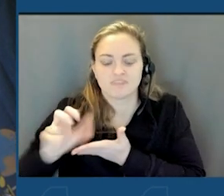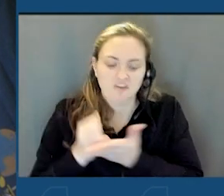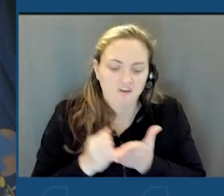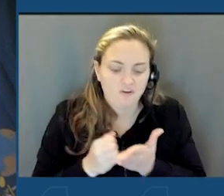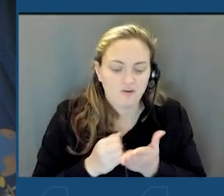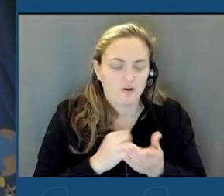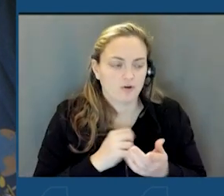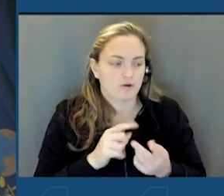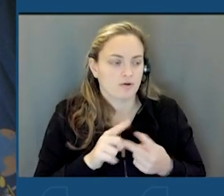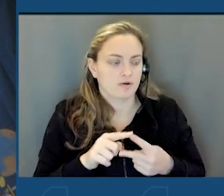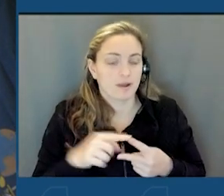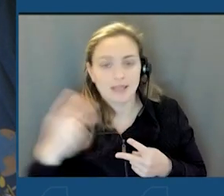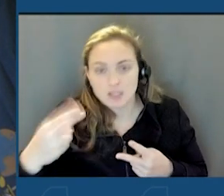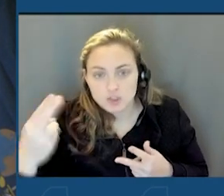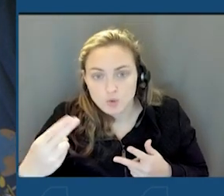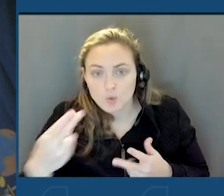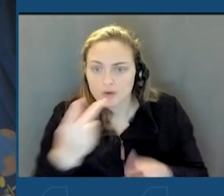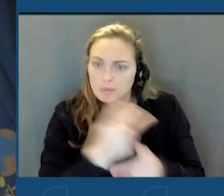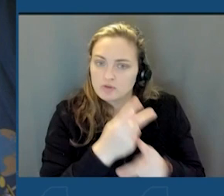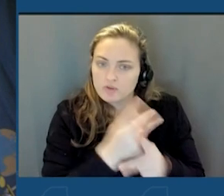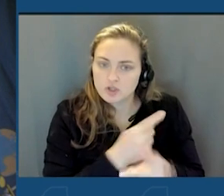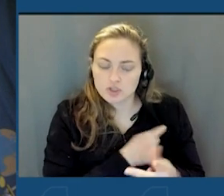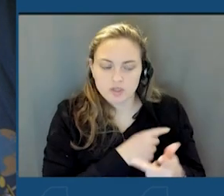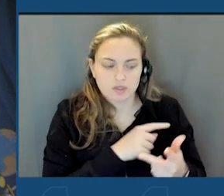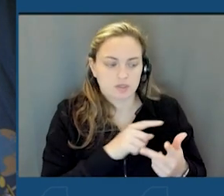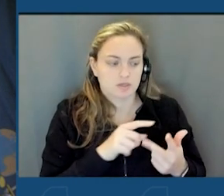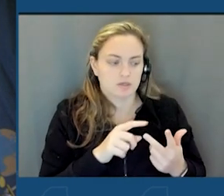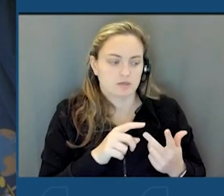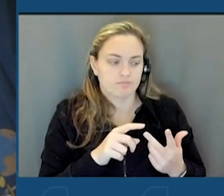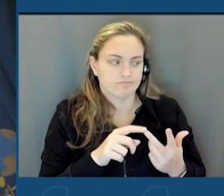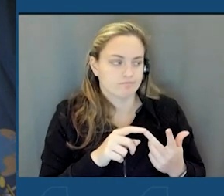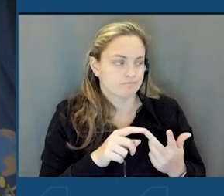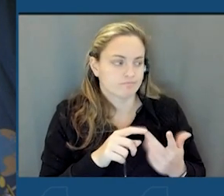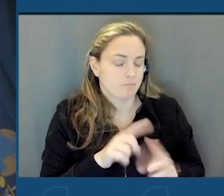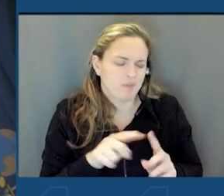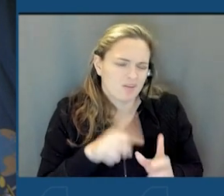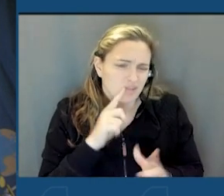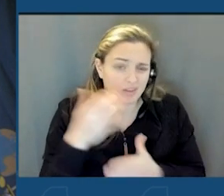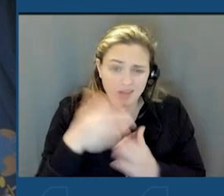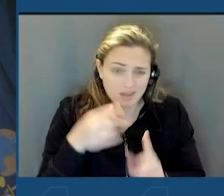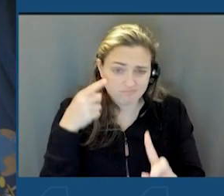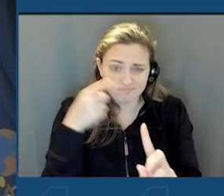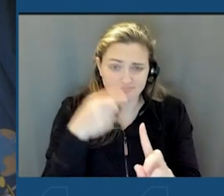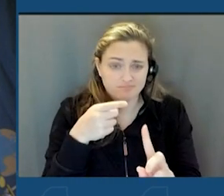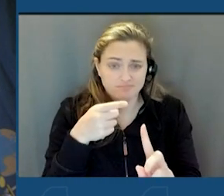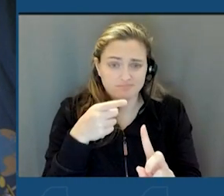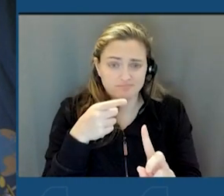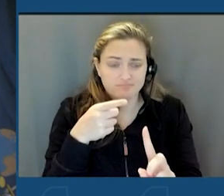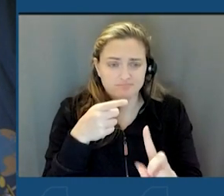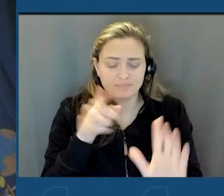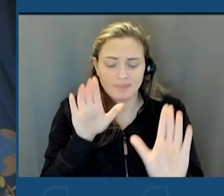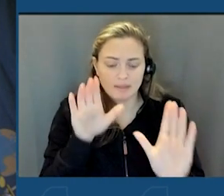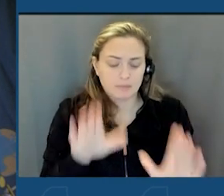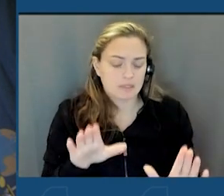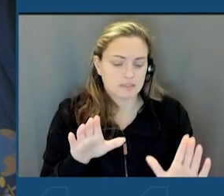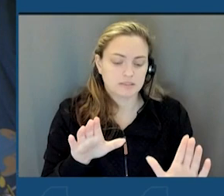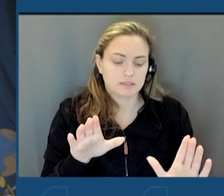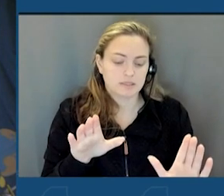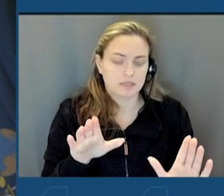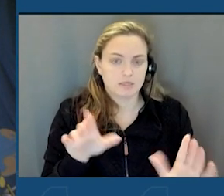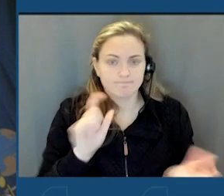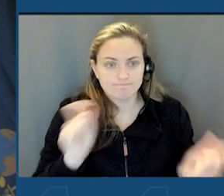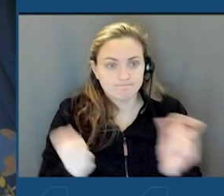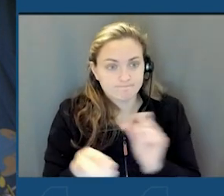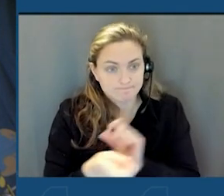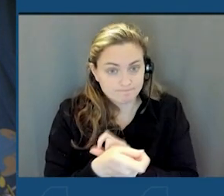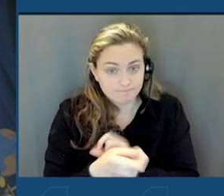and historic preservation. But at the end of the day, the extraordinary revitalization